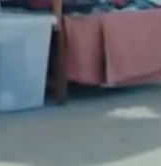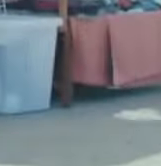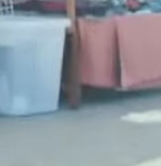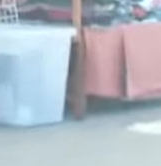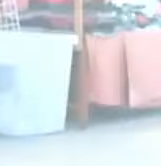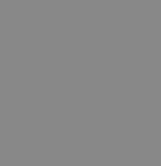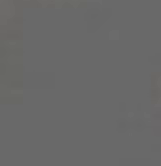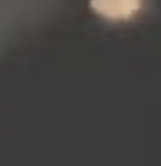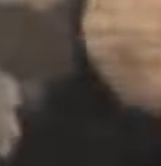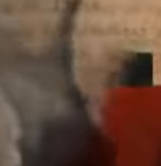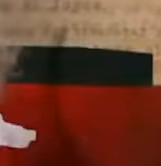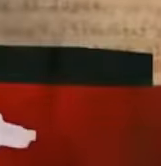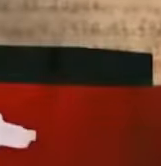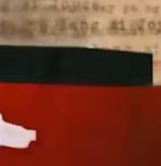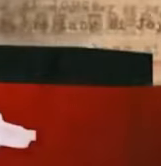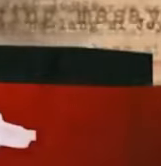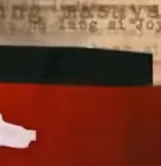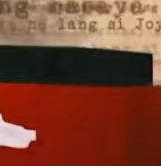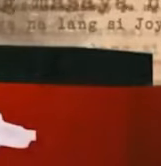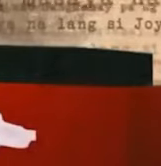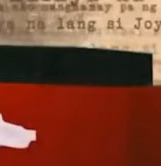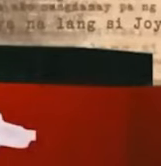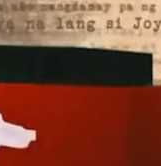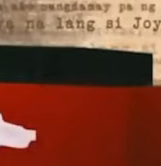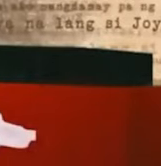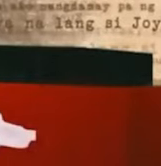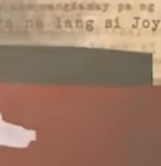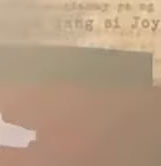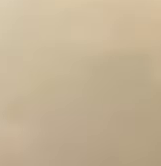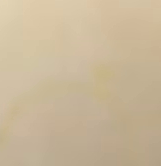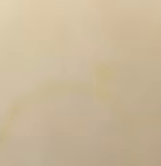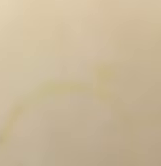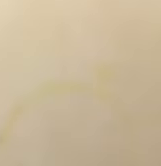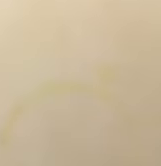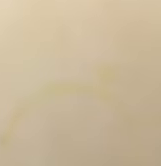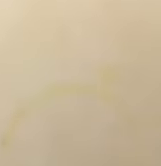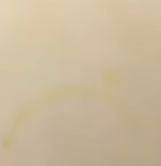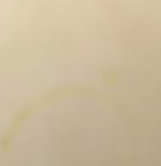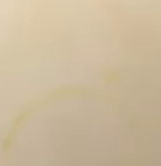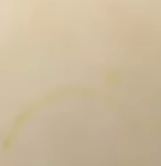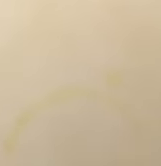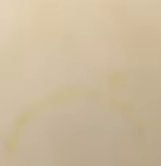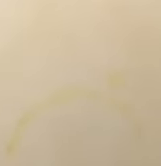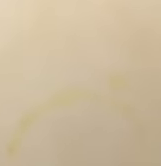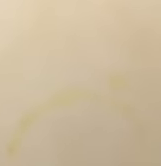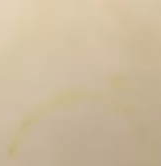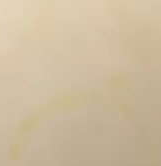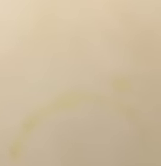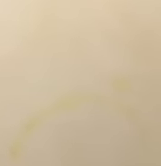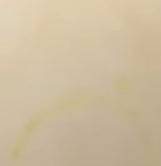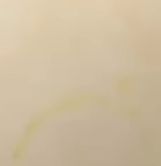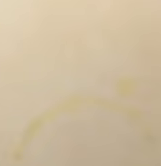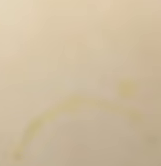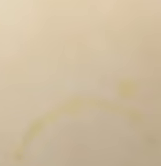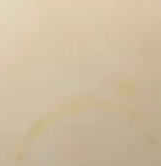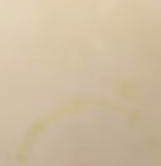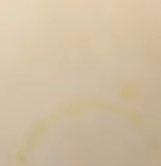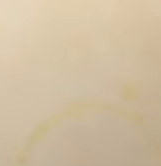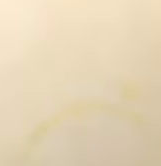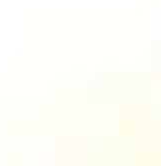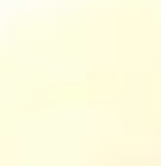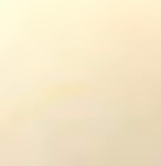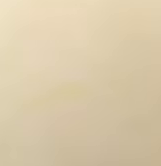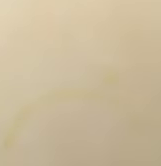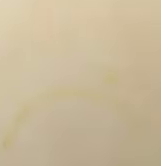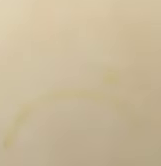our lives. The Right One premieres March 20 sa Apat na